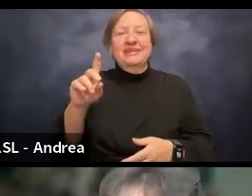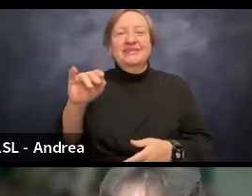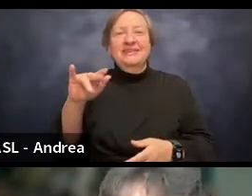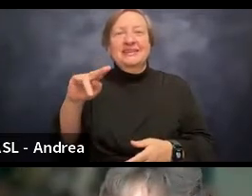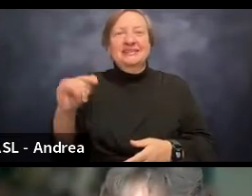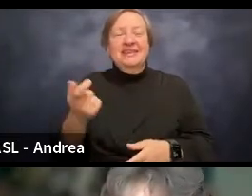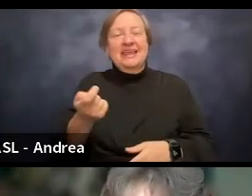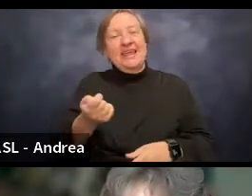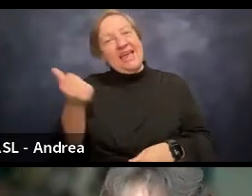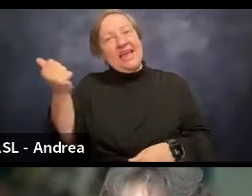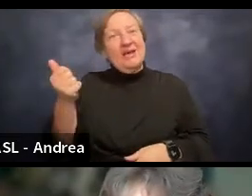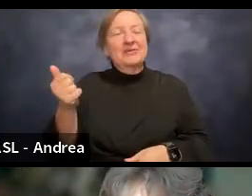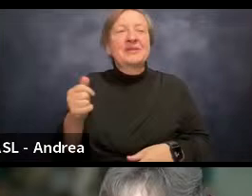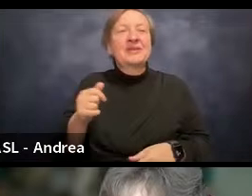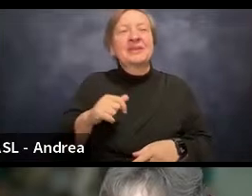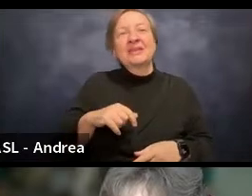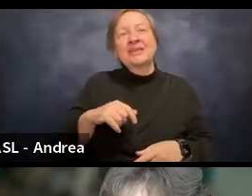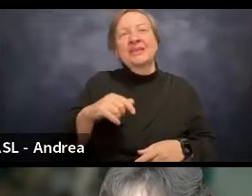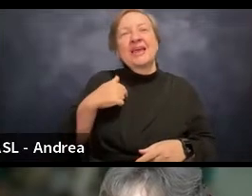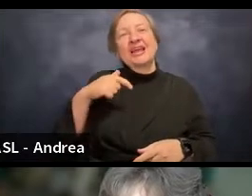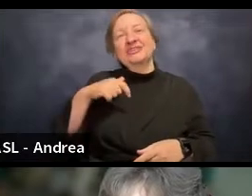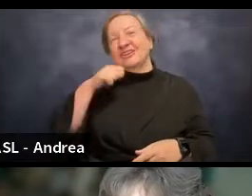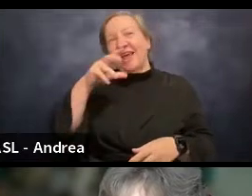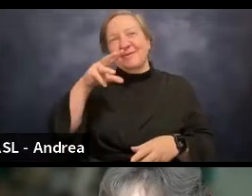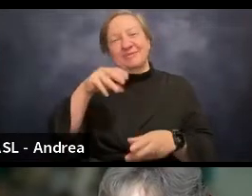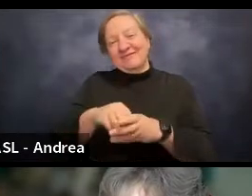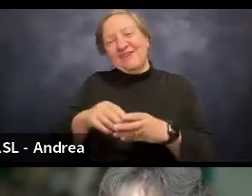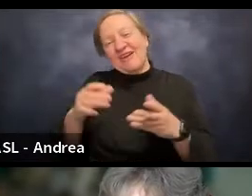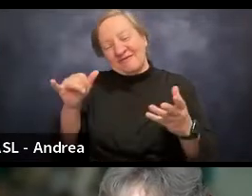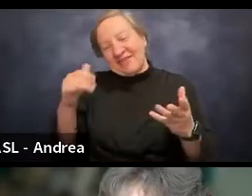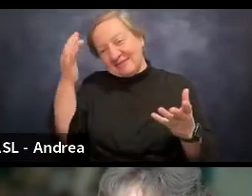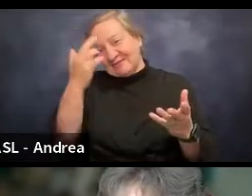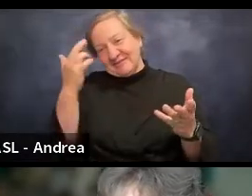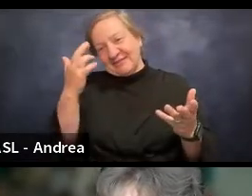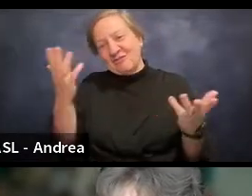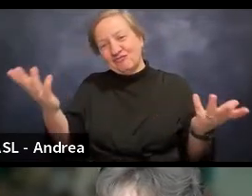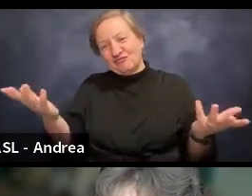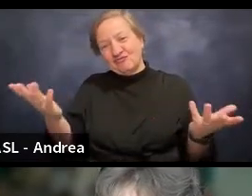examples speak for itself on why I should not be in there, but yeah.